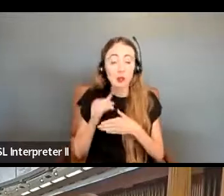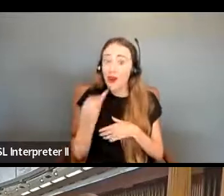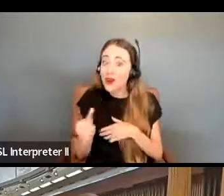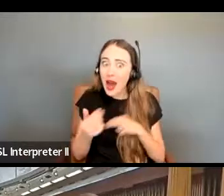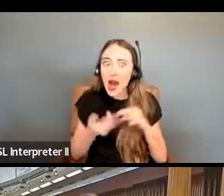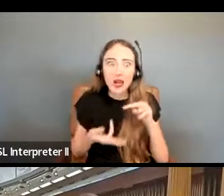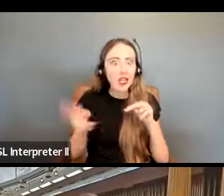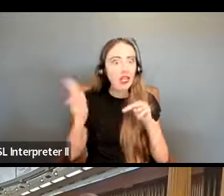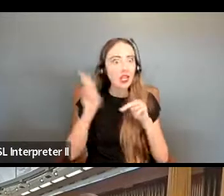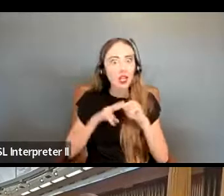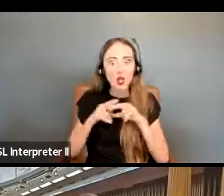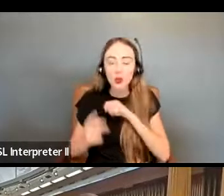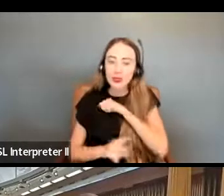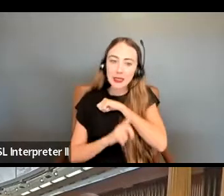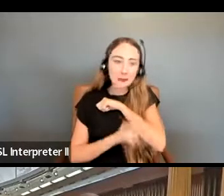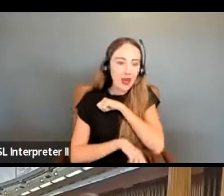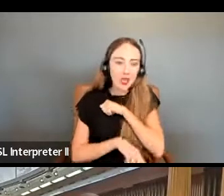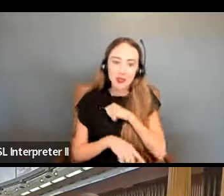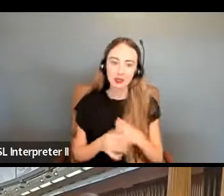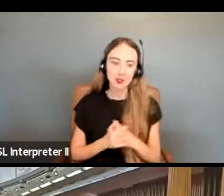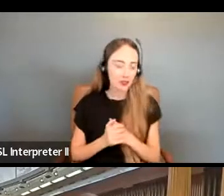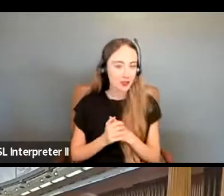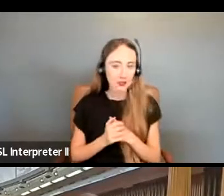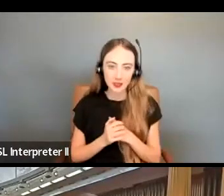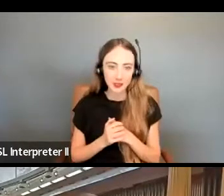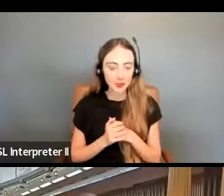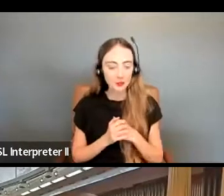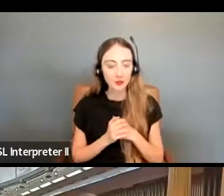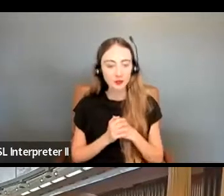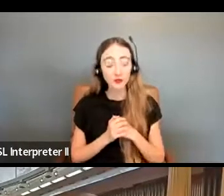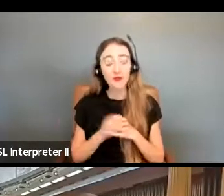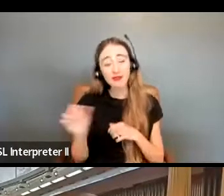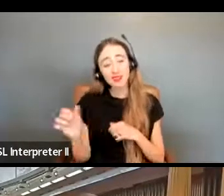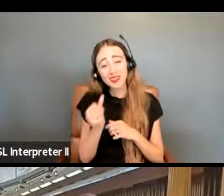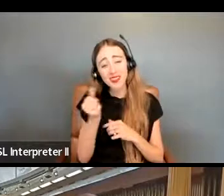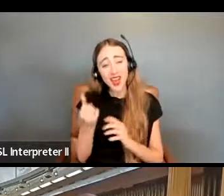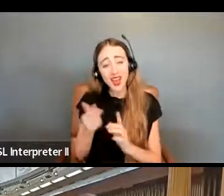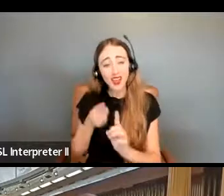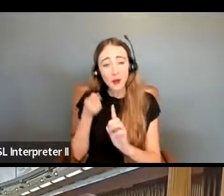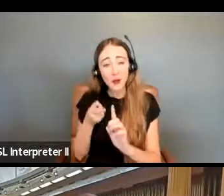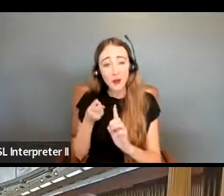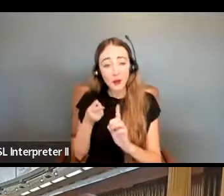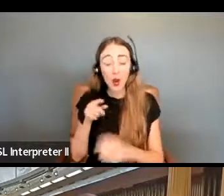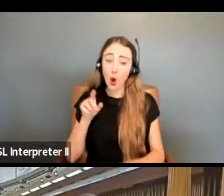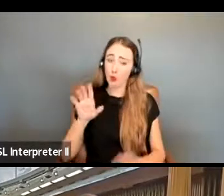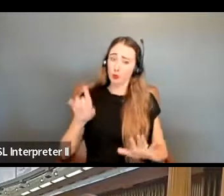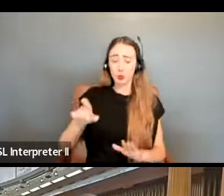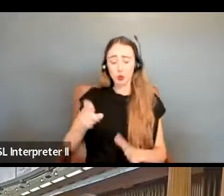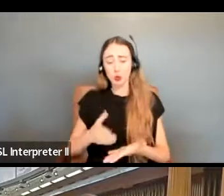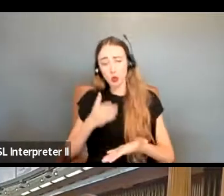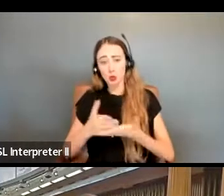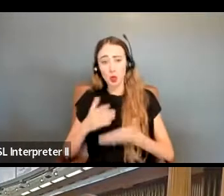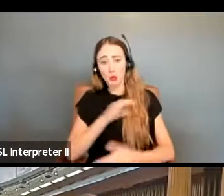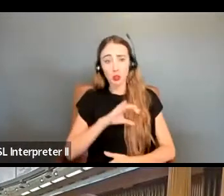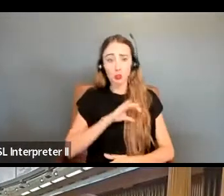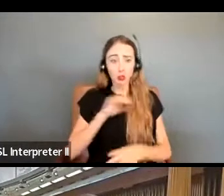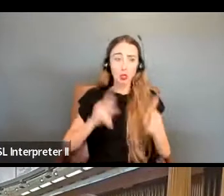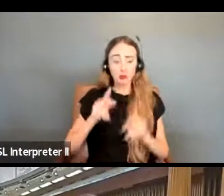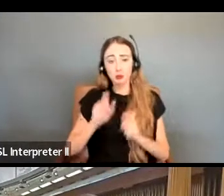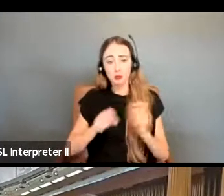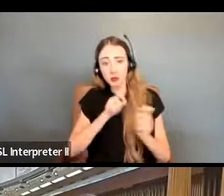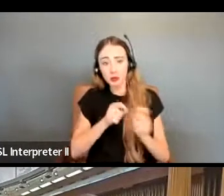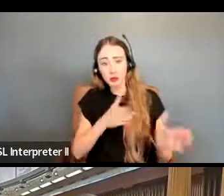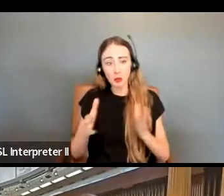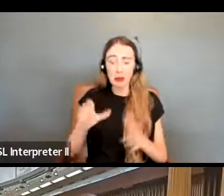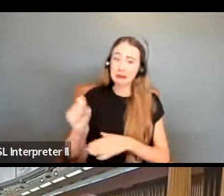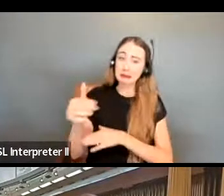increasing the penalties. And then the other point, we should stop characterizing people in a certain way. Sam